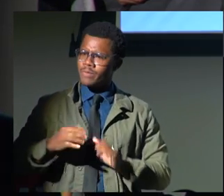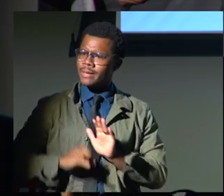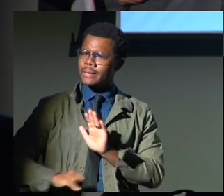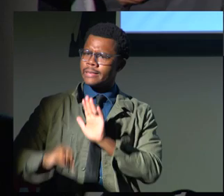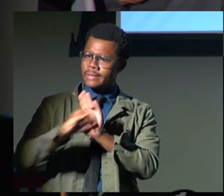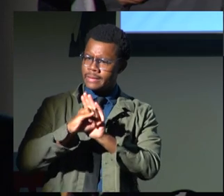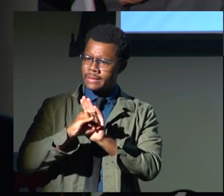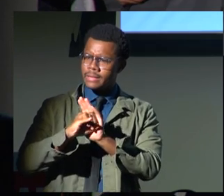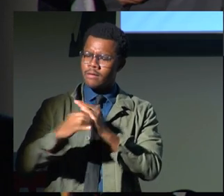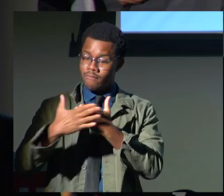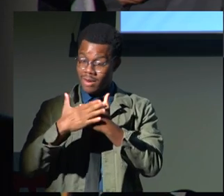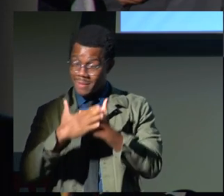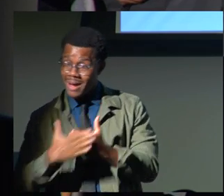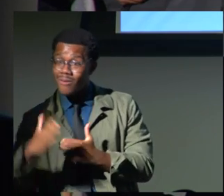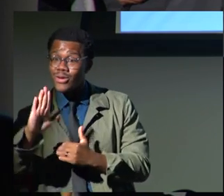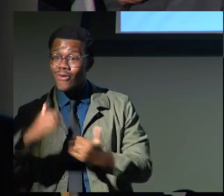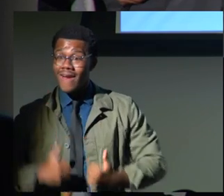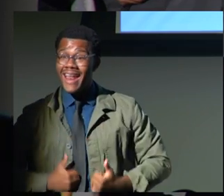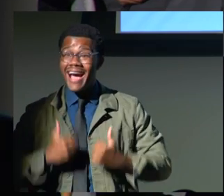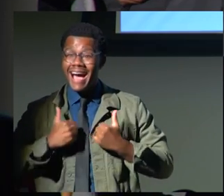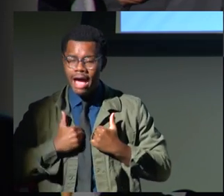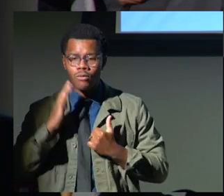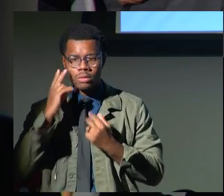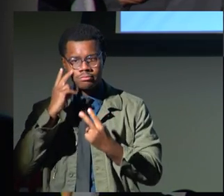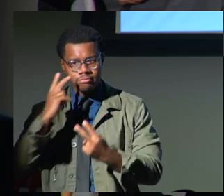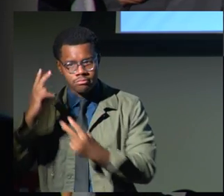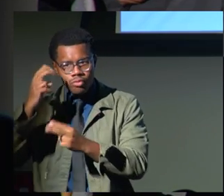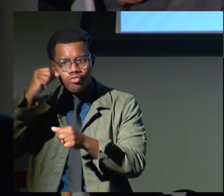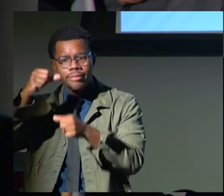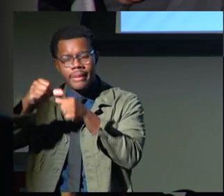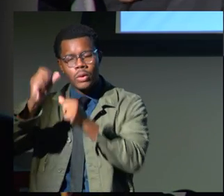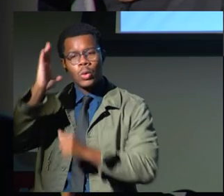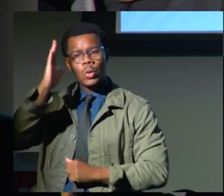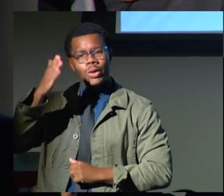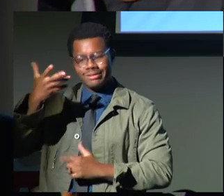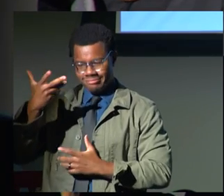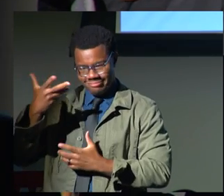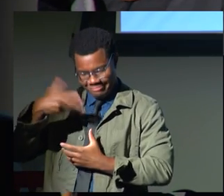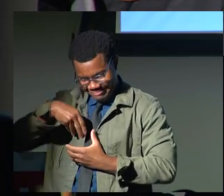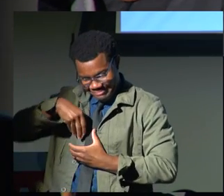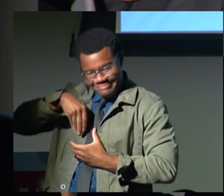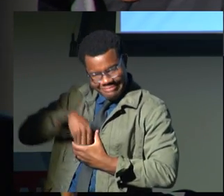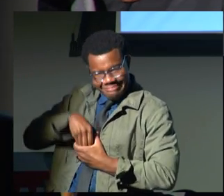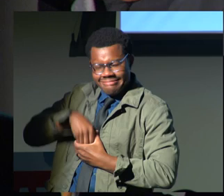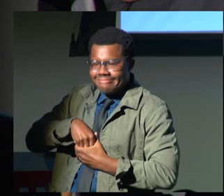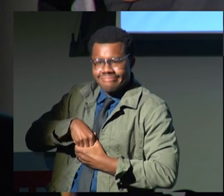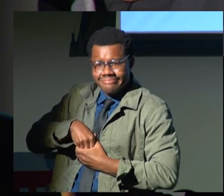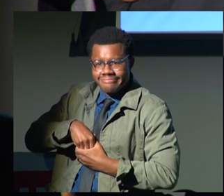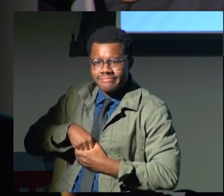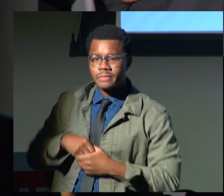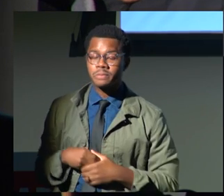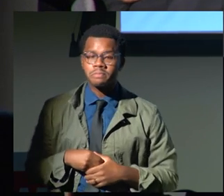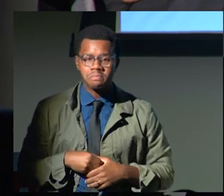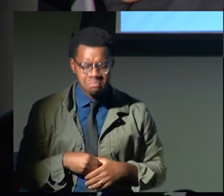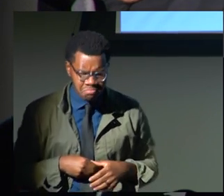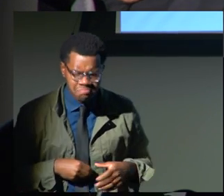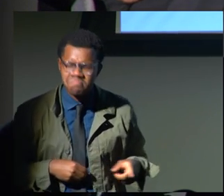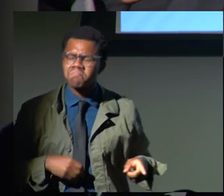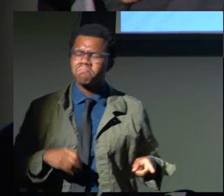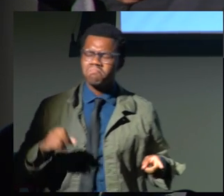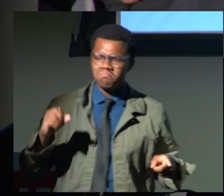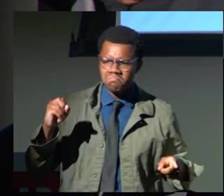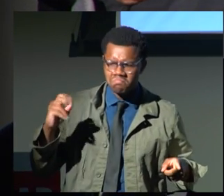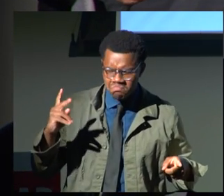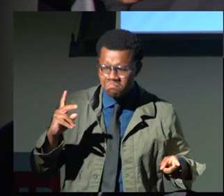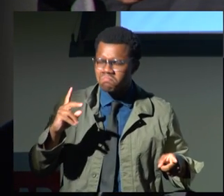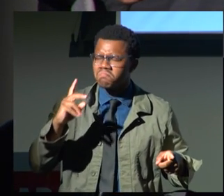us for the rest of our lives. No doubt about it. It's a part of our disposition. So, okay, this is